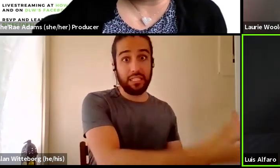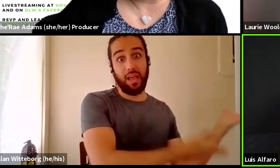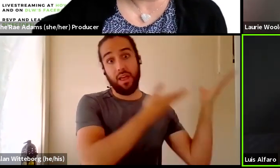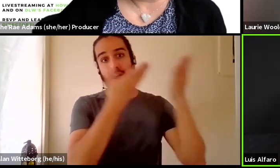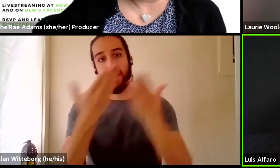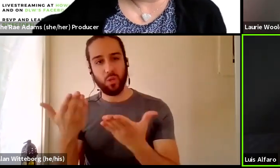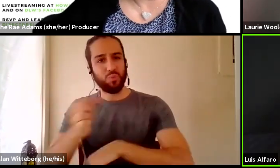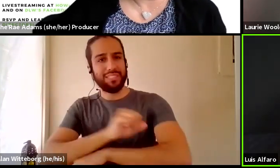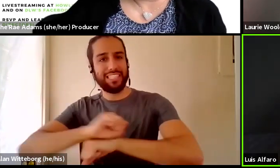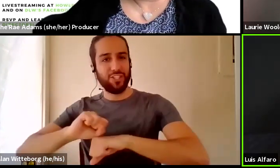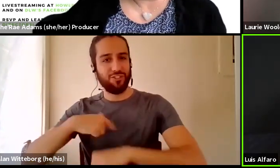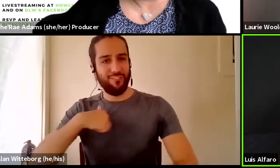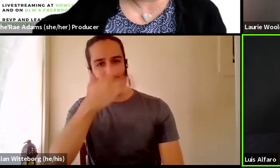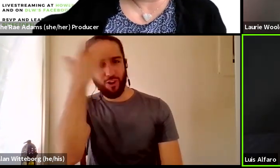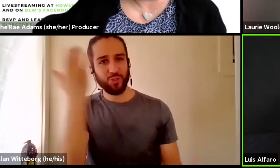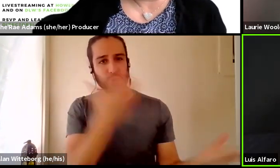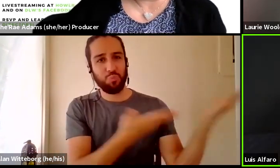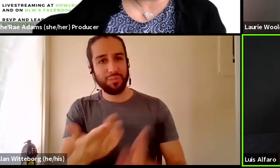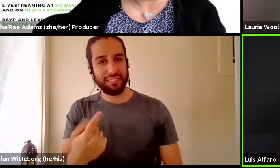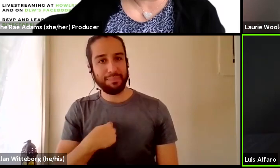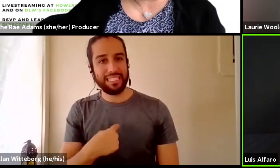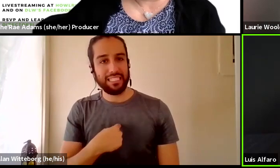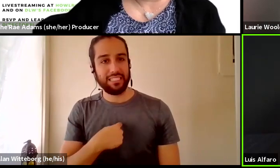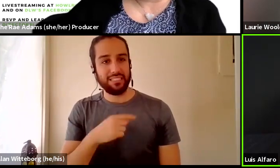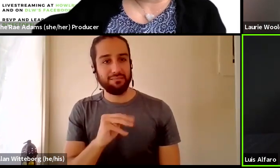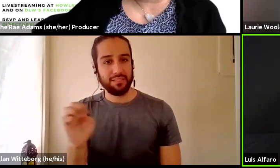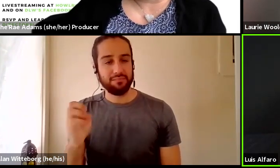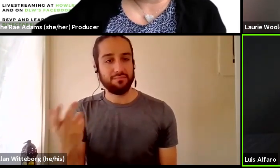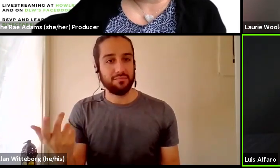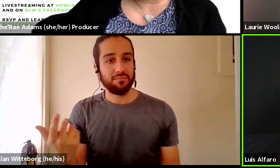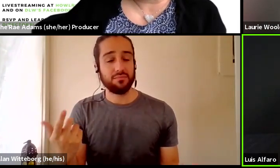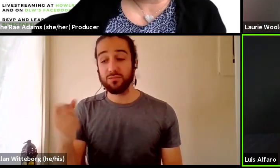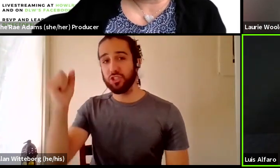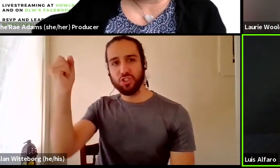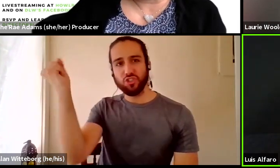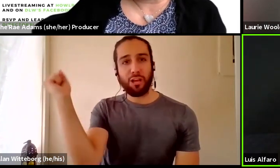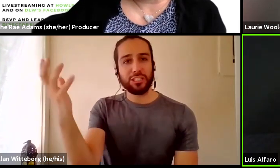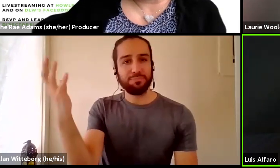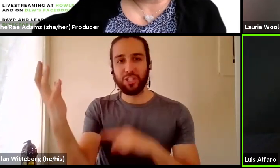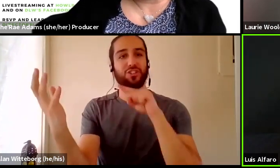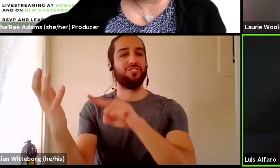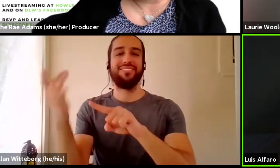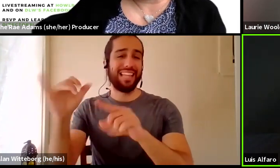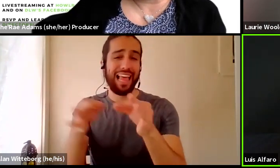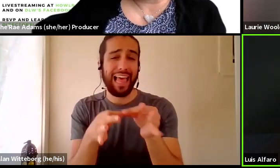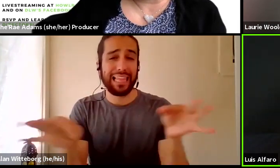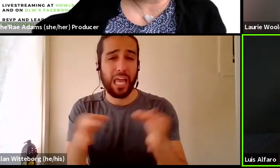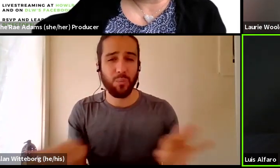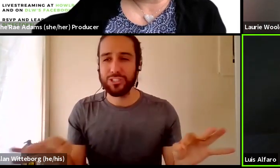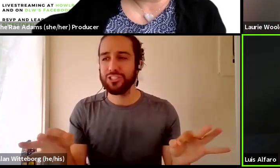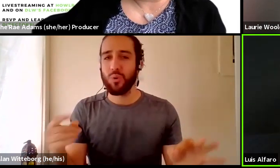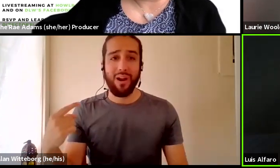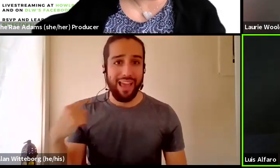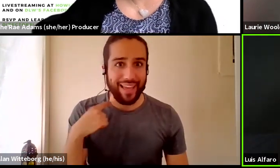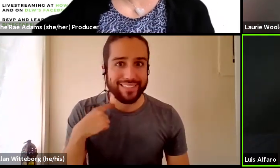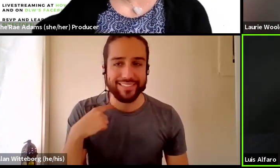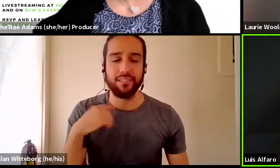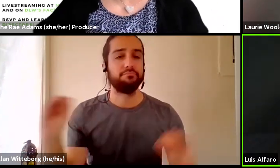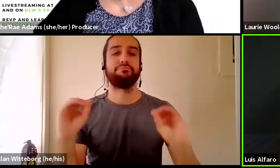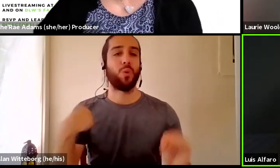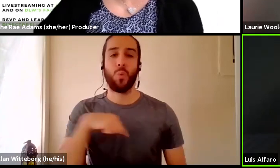this place. Shakespeare is not a language that any of us, you know, is not an accent that any of us have.